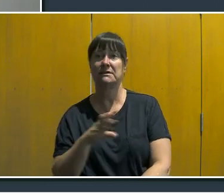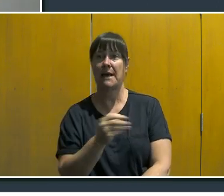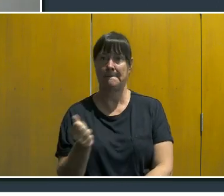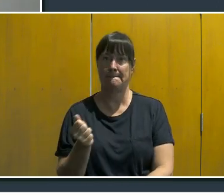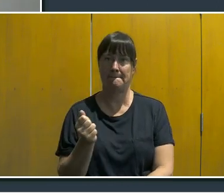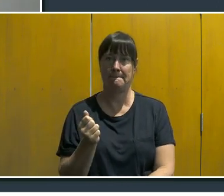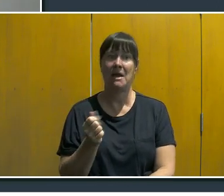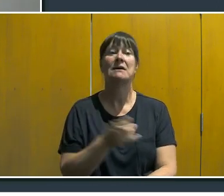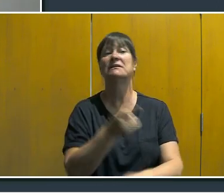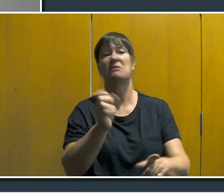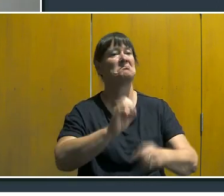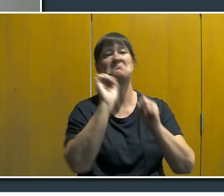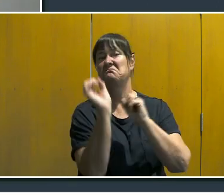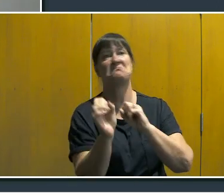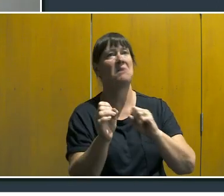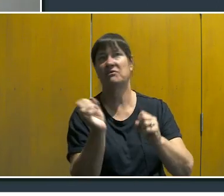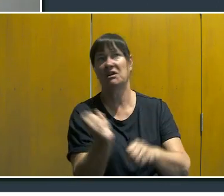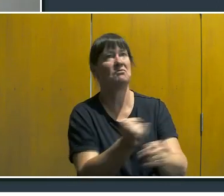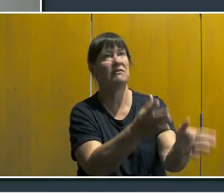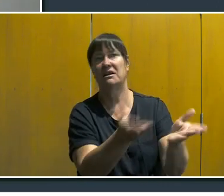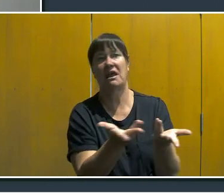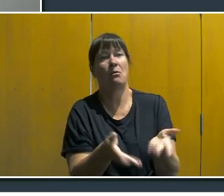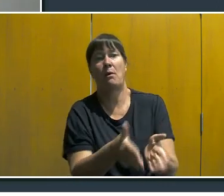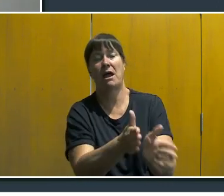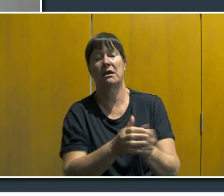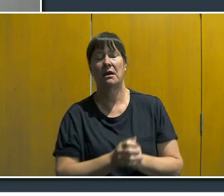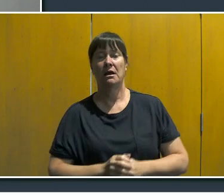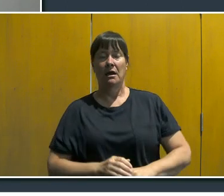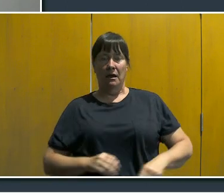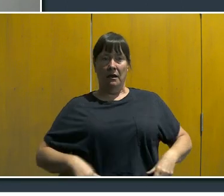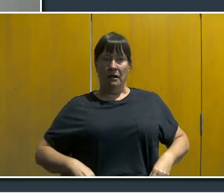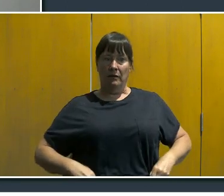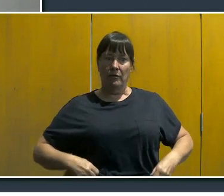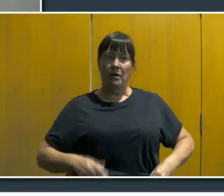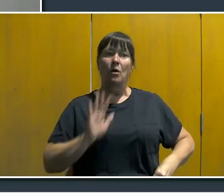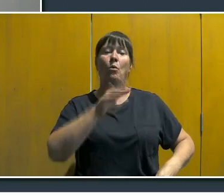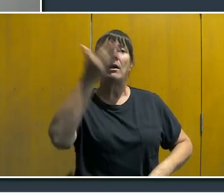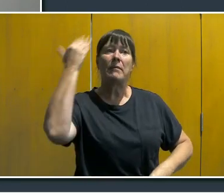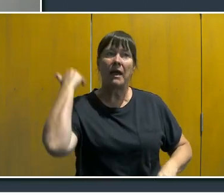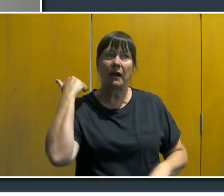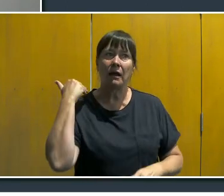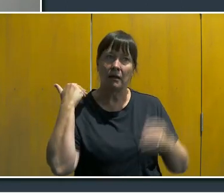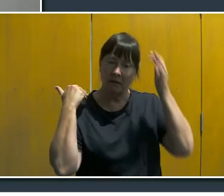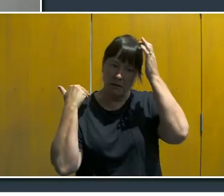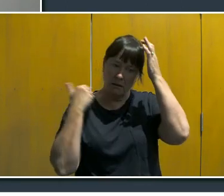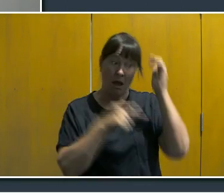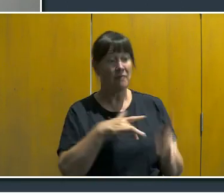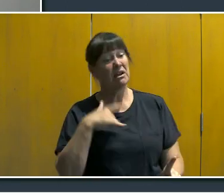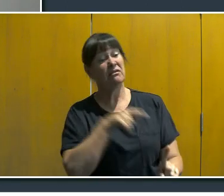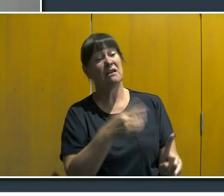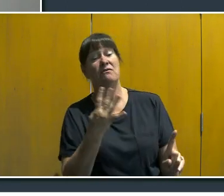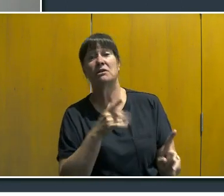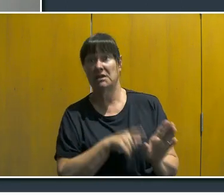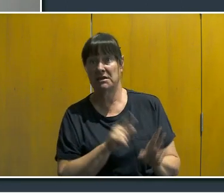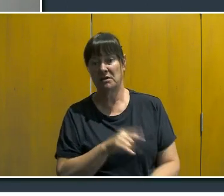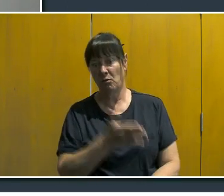them must collected by dispose of it Hastings. in other ways. There was a time in the early days, I've been in Rotowhenua Road for 14 years. In